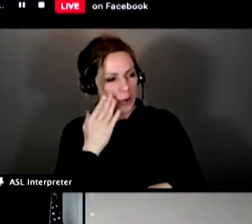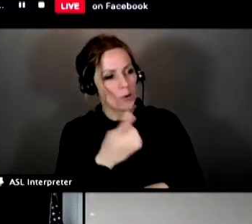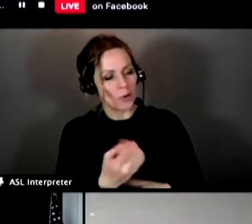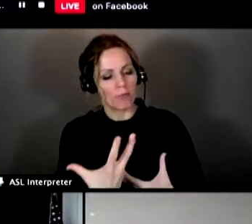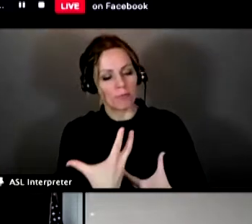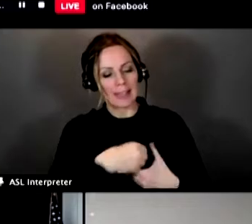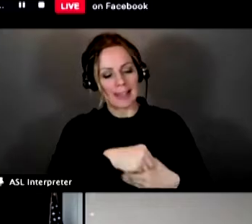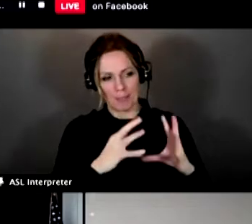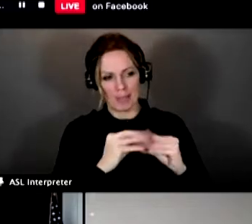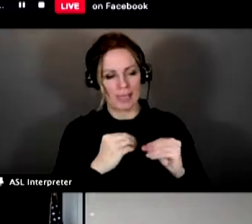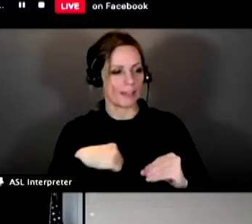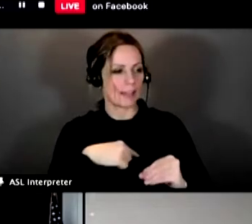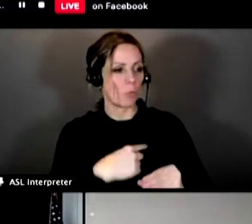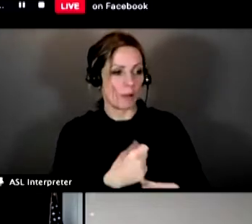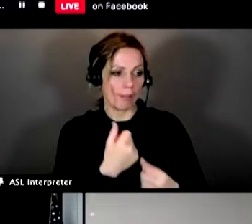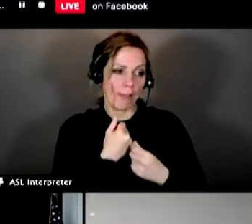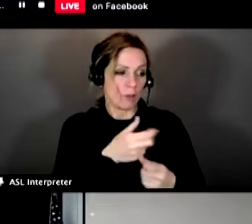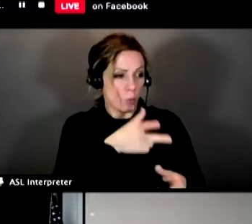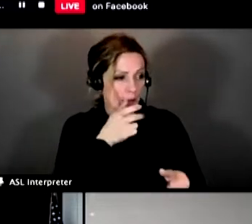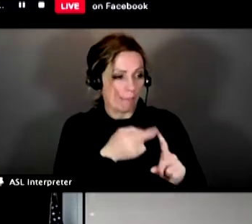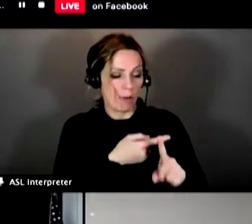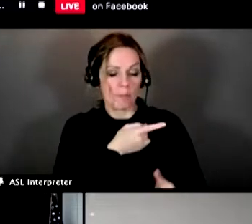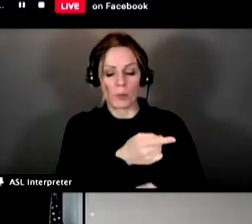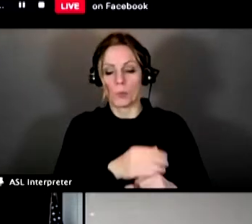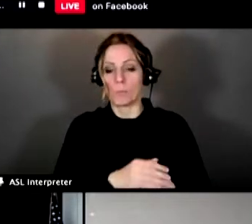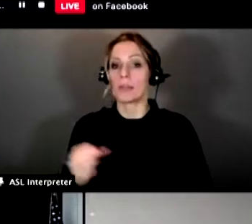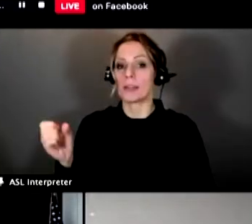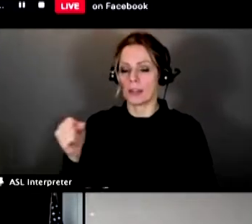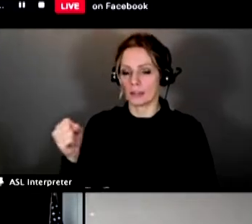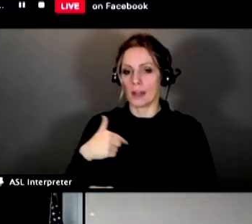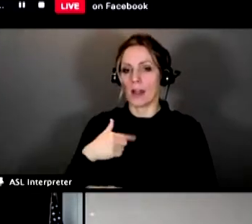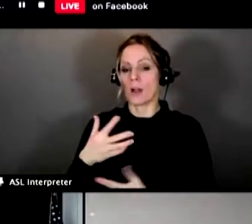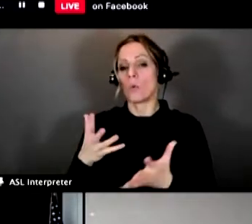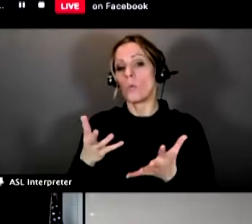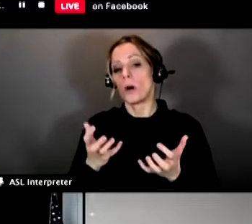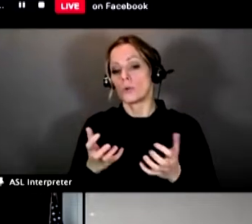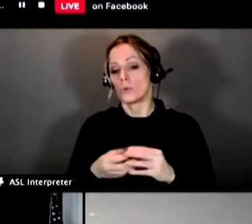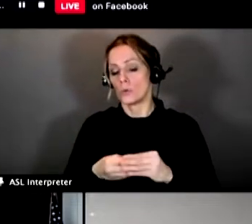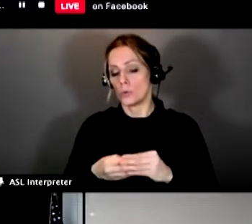you. Yeah. And I just wanted